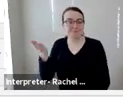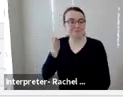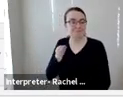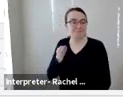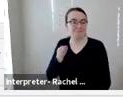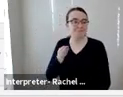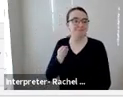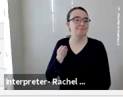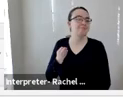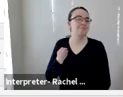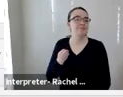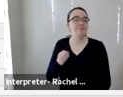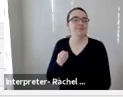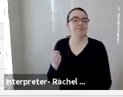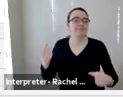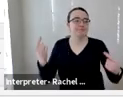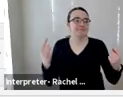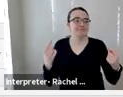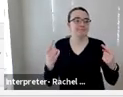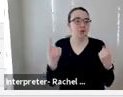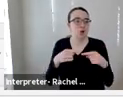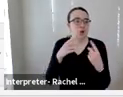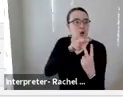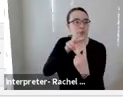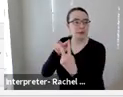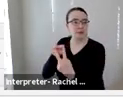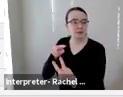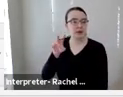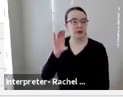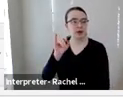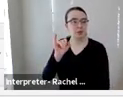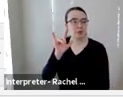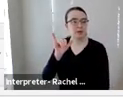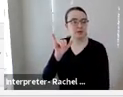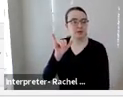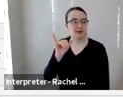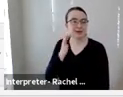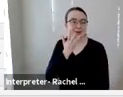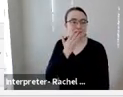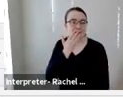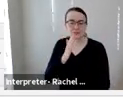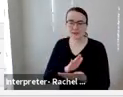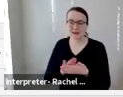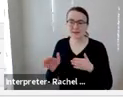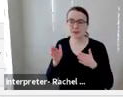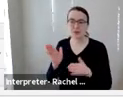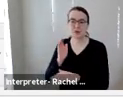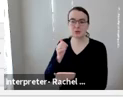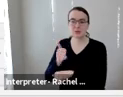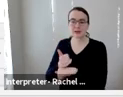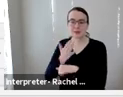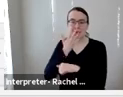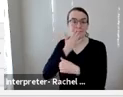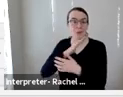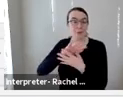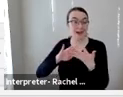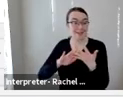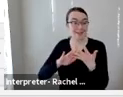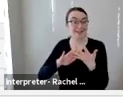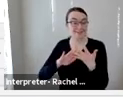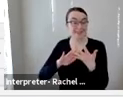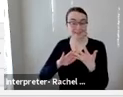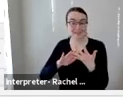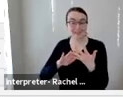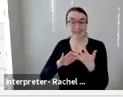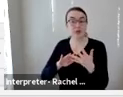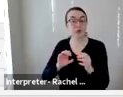complementary colors here. And it's a really nice way to set up a color palette that